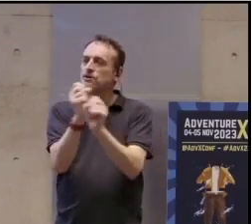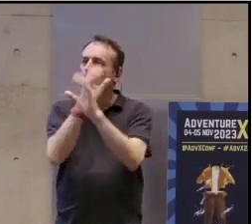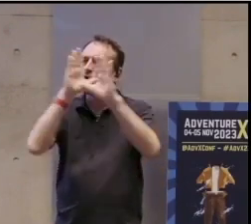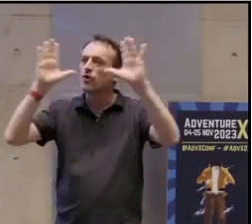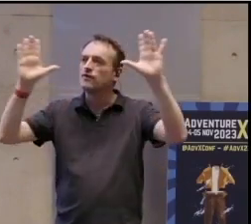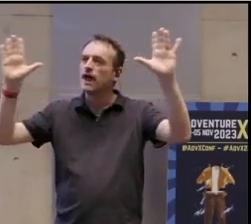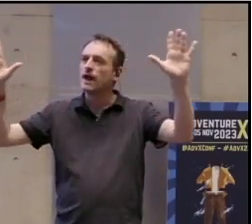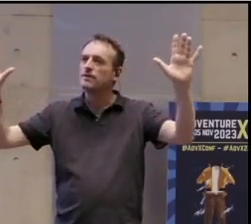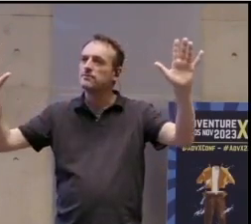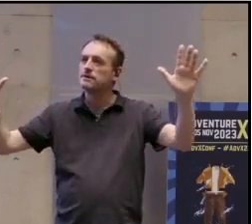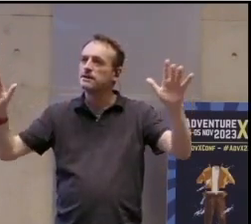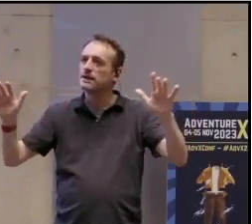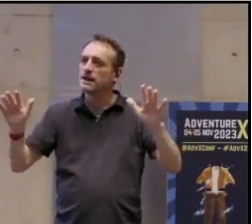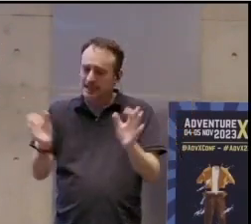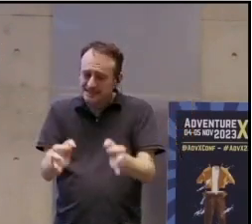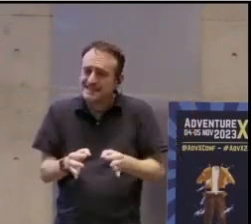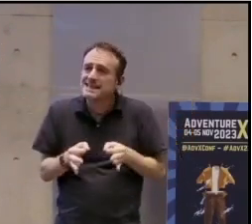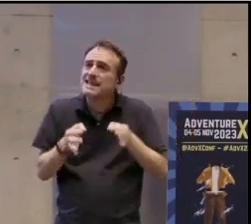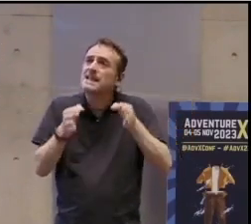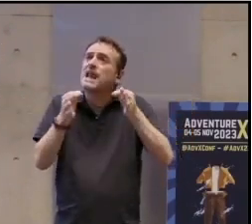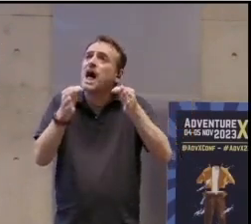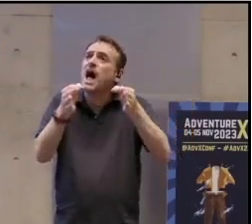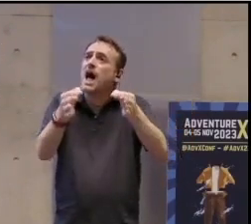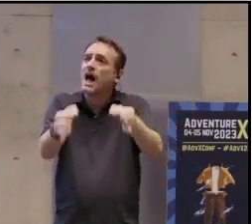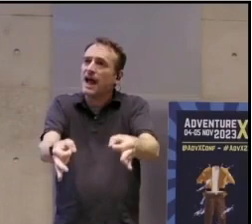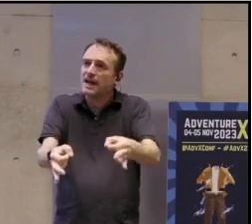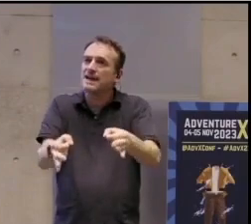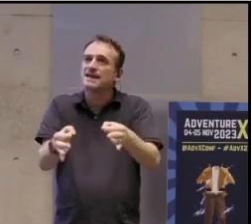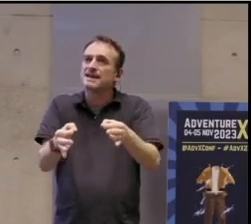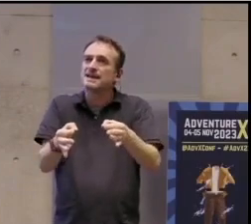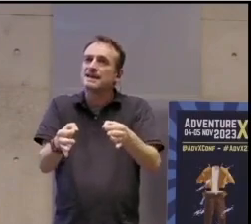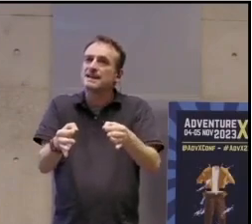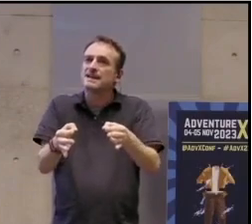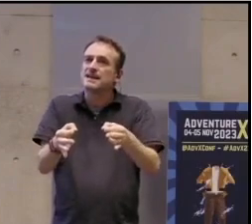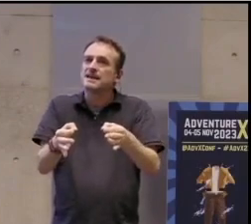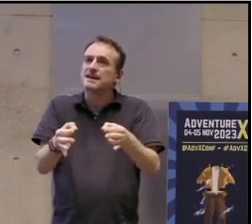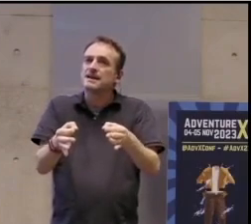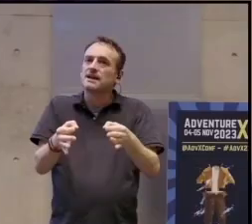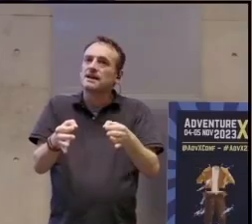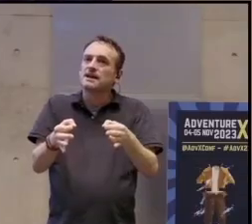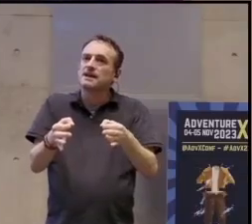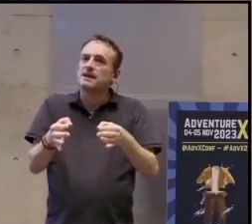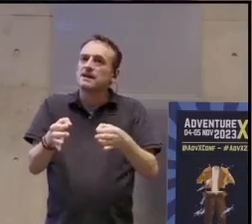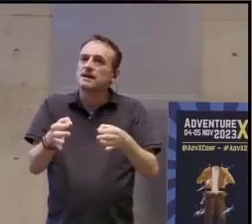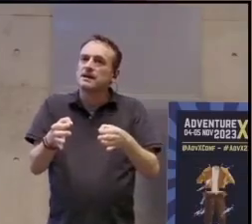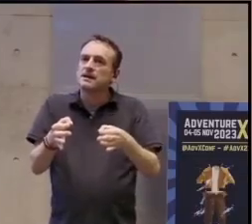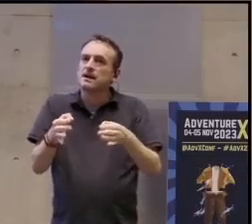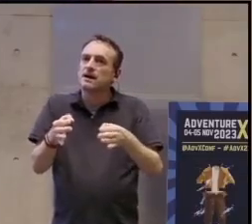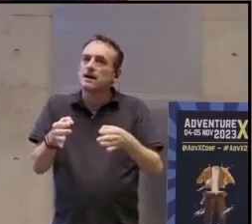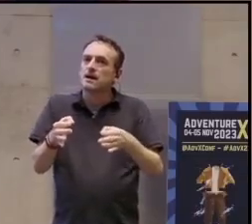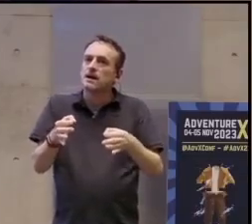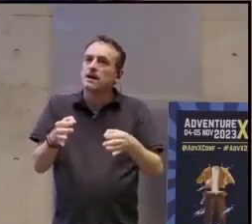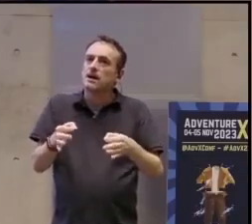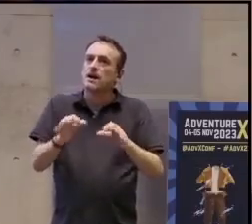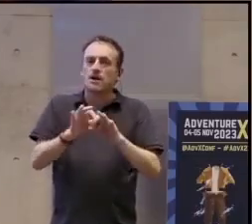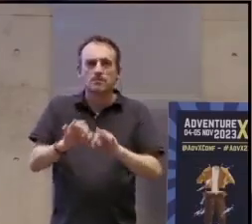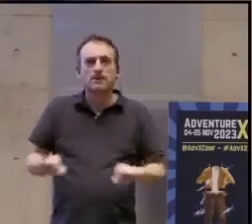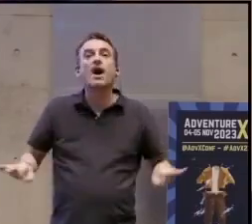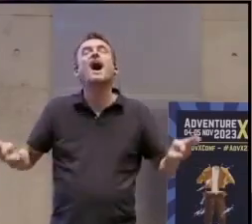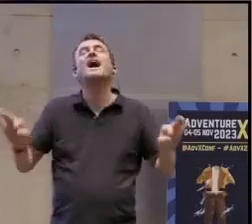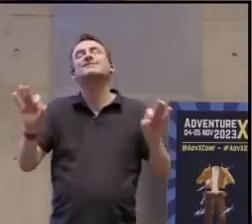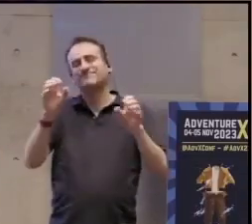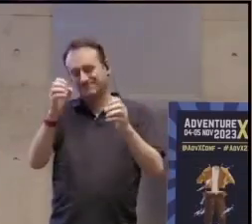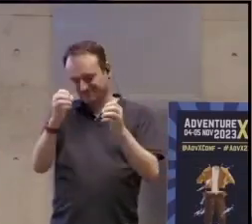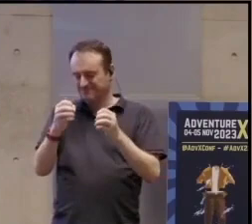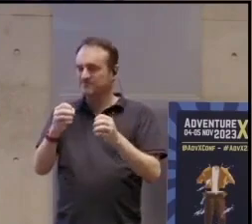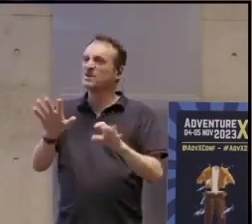familiar with it, but it's basically like disaster training for your brain. It's a concept. it tries to explain why there are some people who